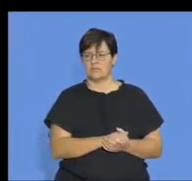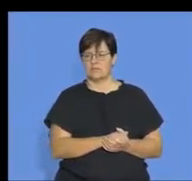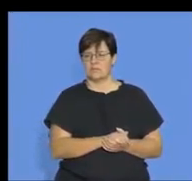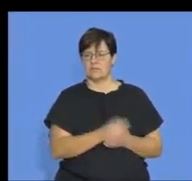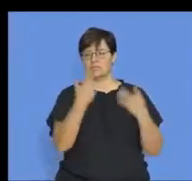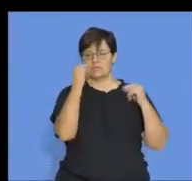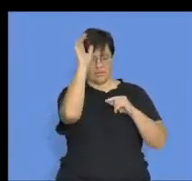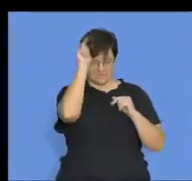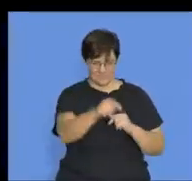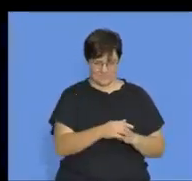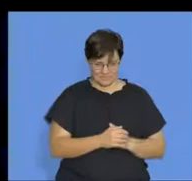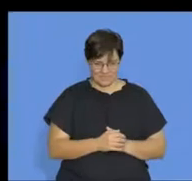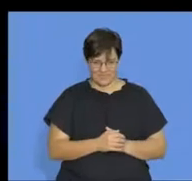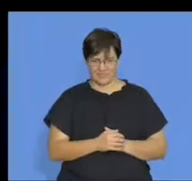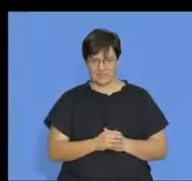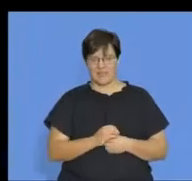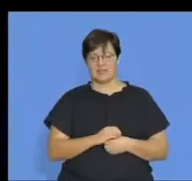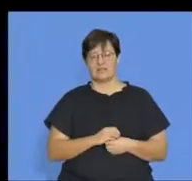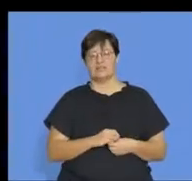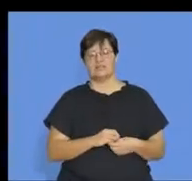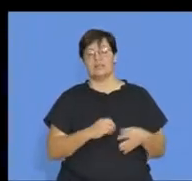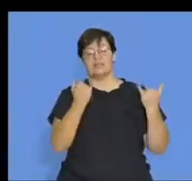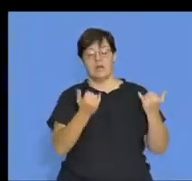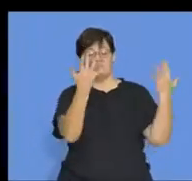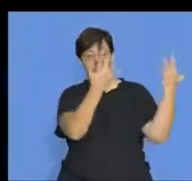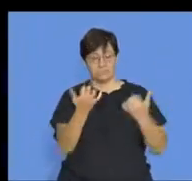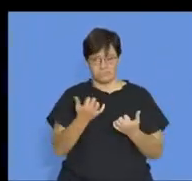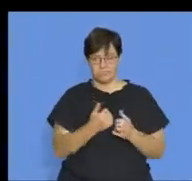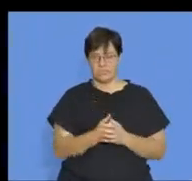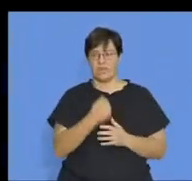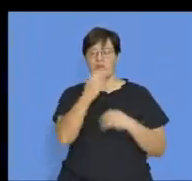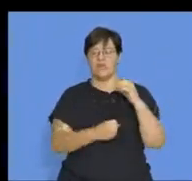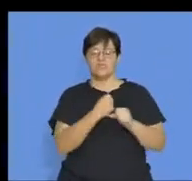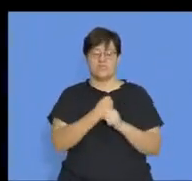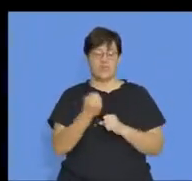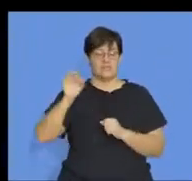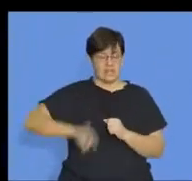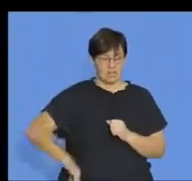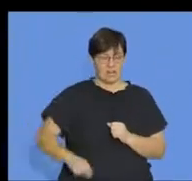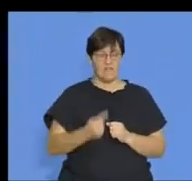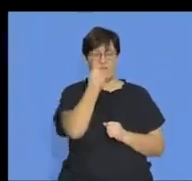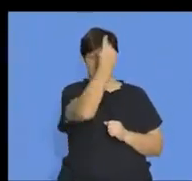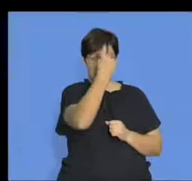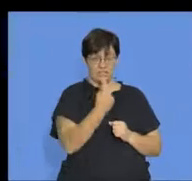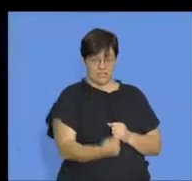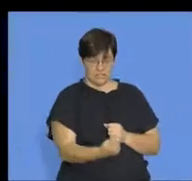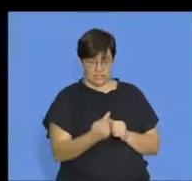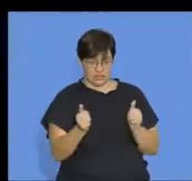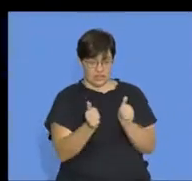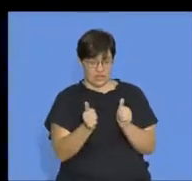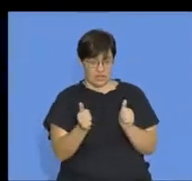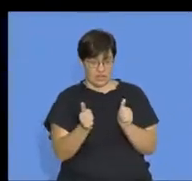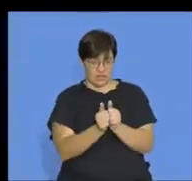question, what have I done? There we go. Right, so we're now calculating the annual salary for